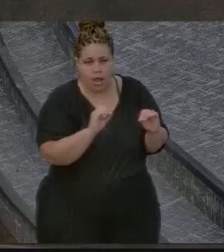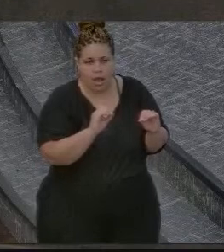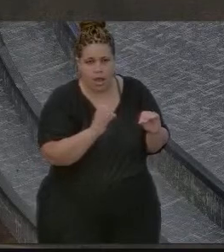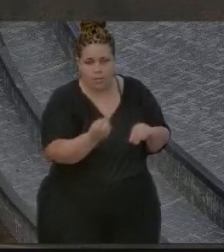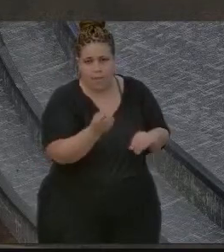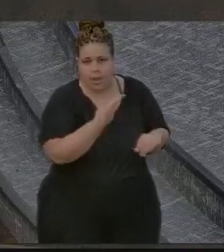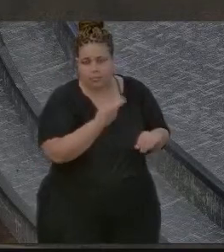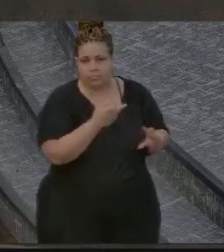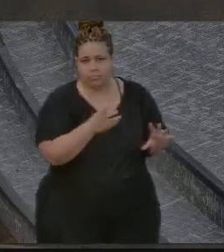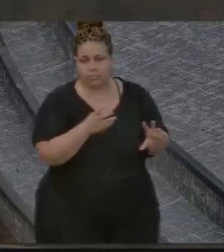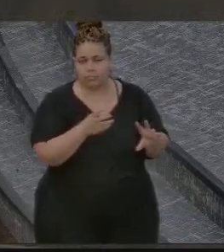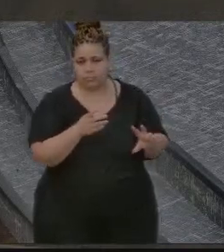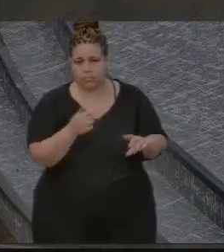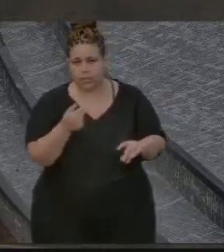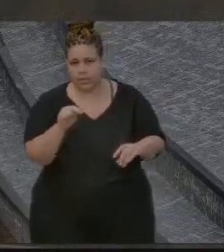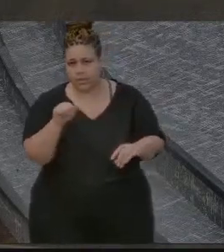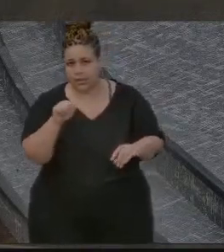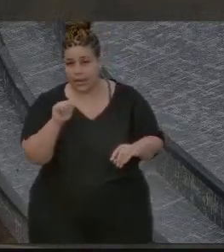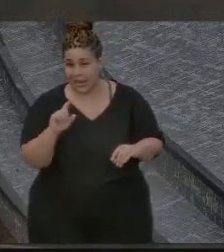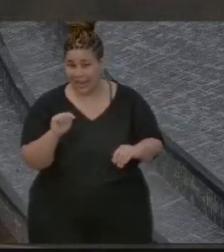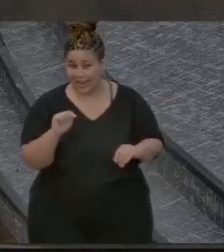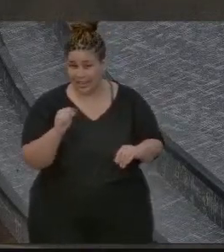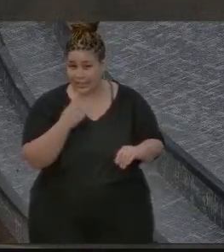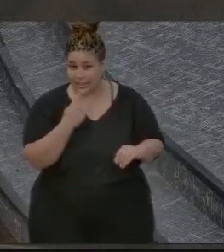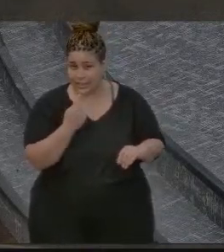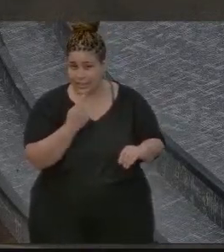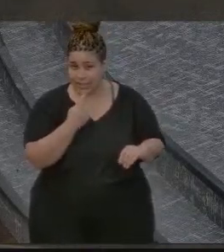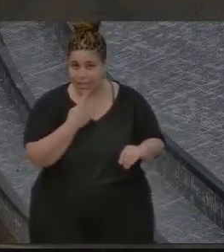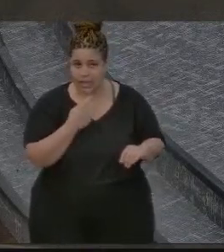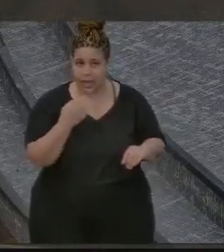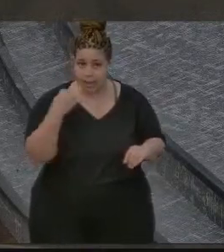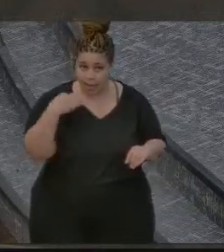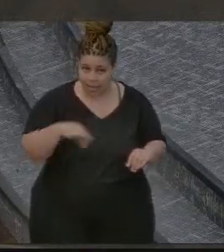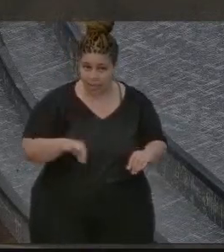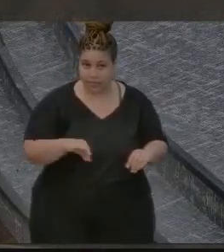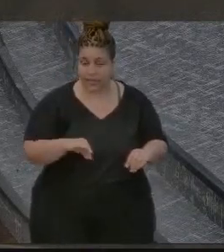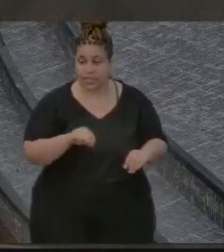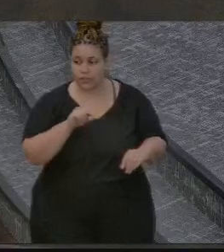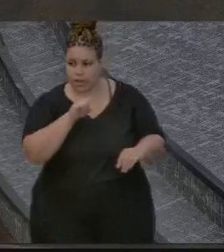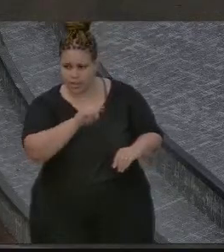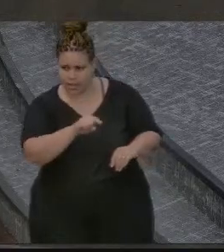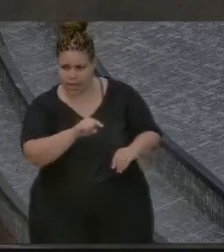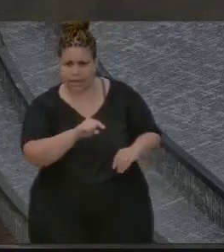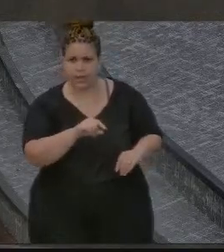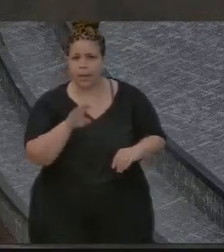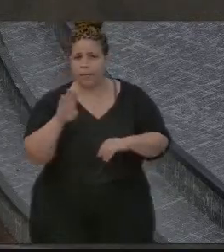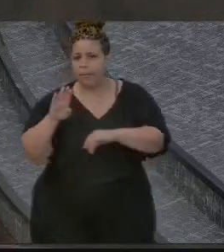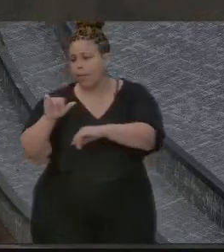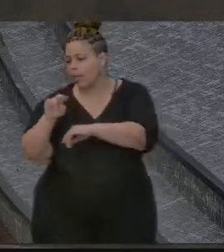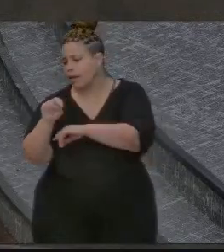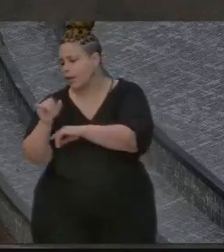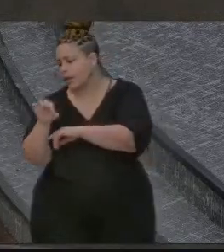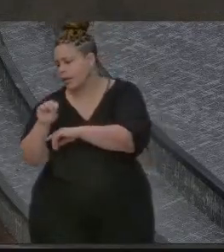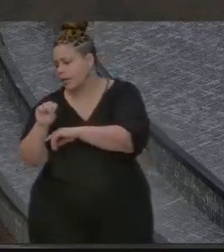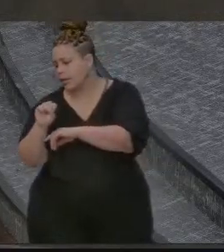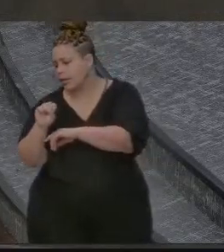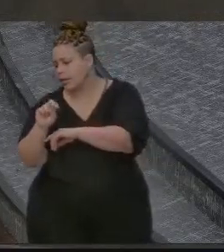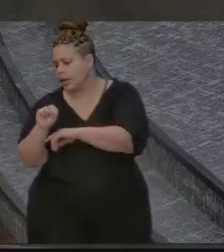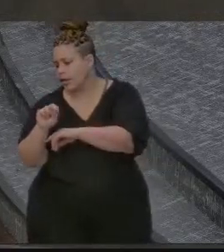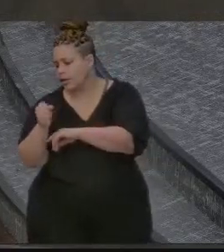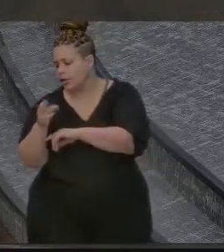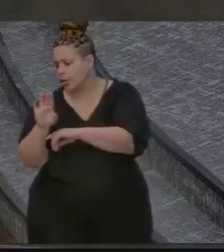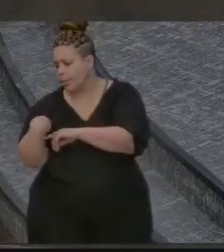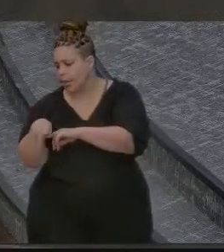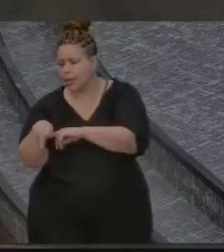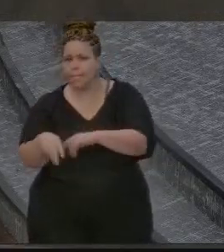could be some benefits to that for us. I've had Dr. Blankenship has been looking into that, and it seems that the CDC